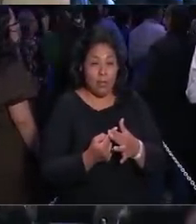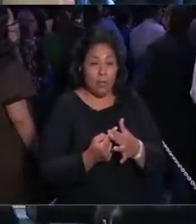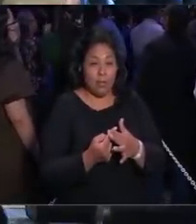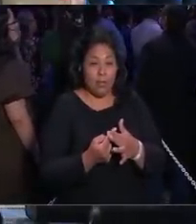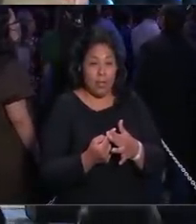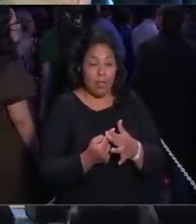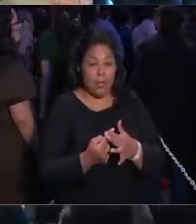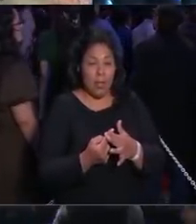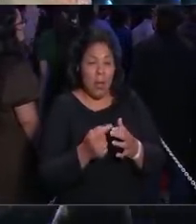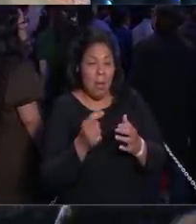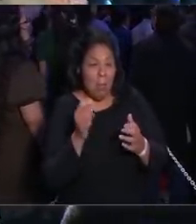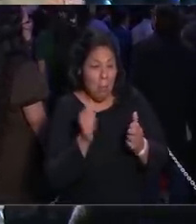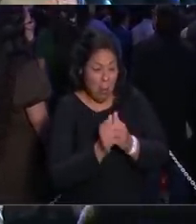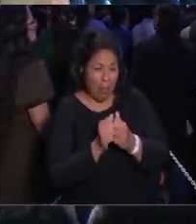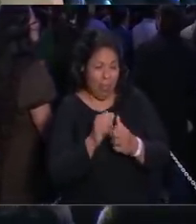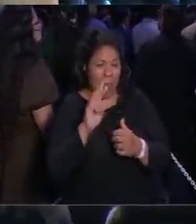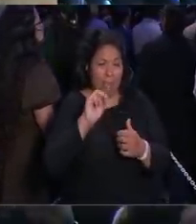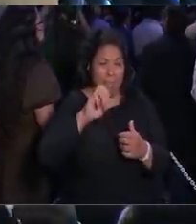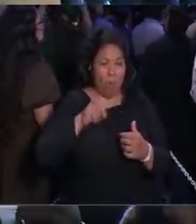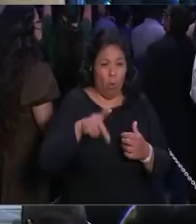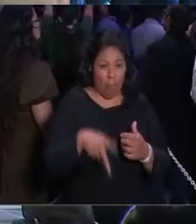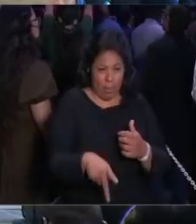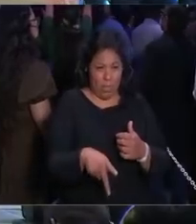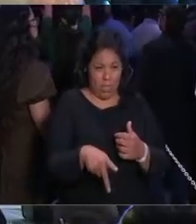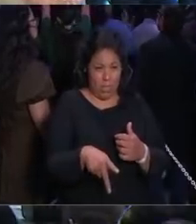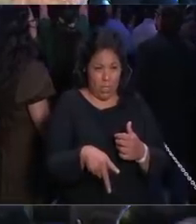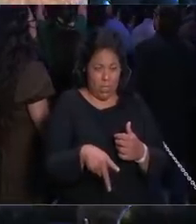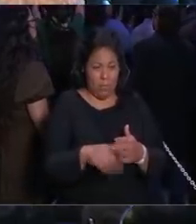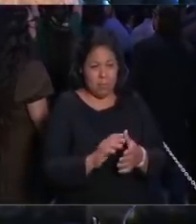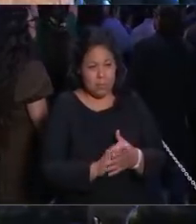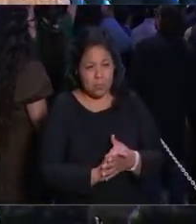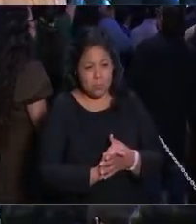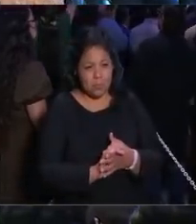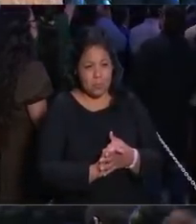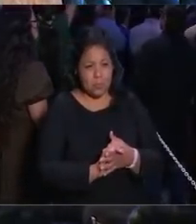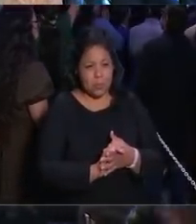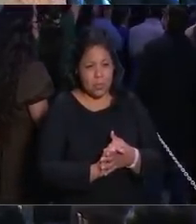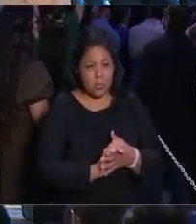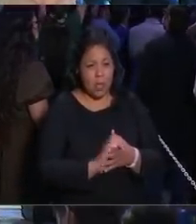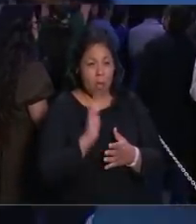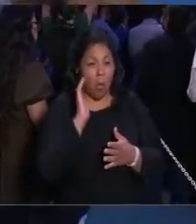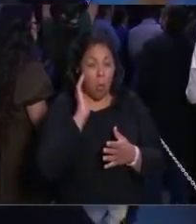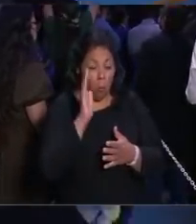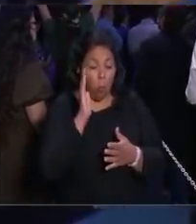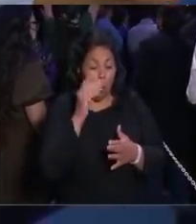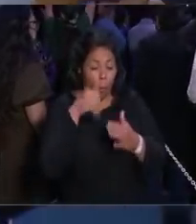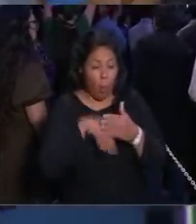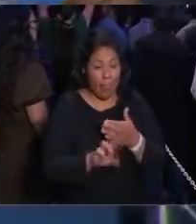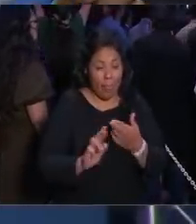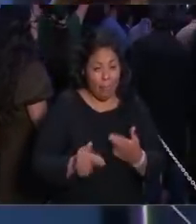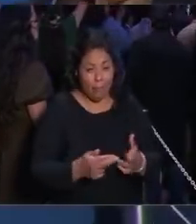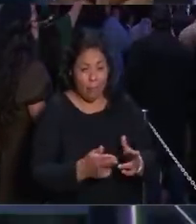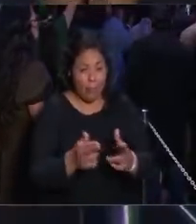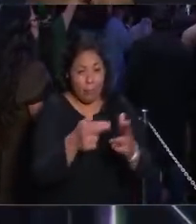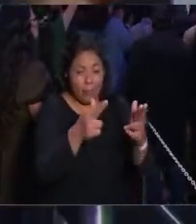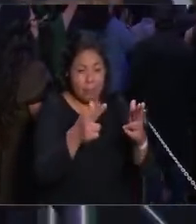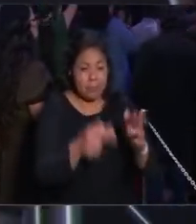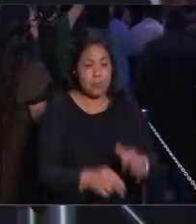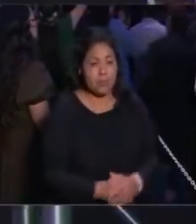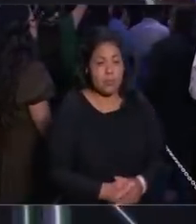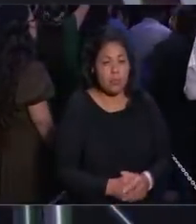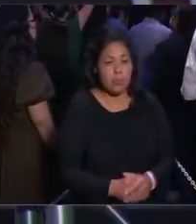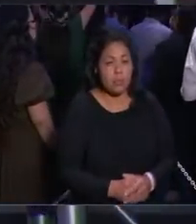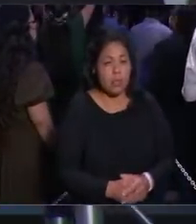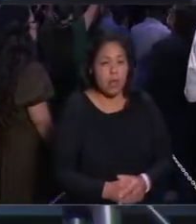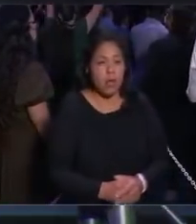the messengers of peace. Con los mensajeros de paz. You are going to go into that river. Tú vas a entrar a ese